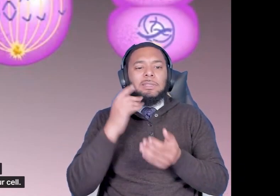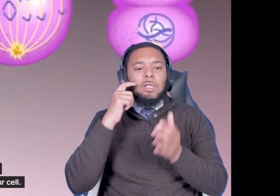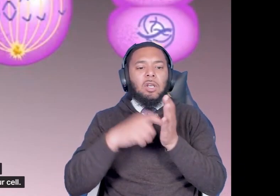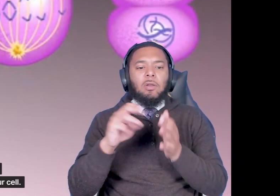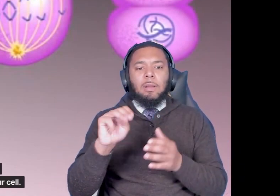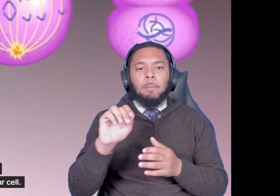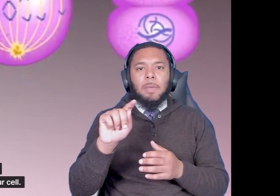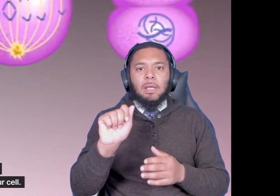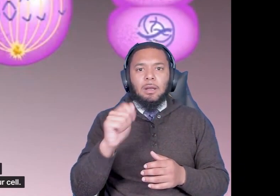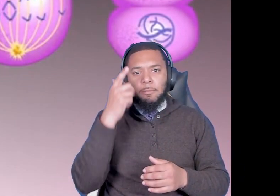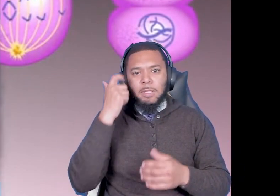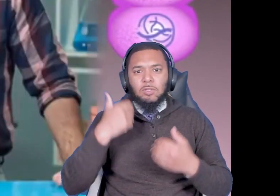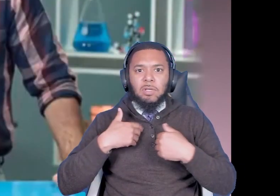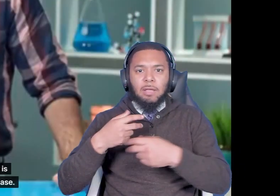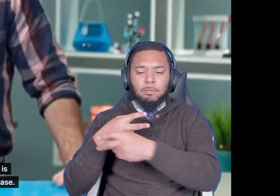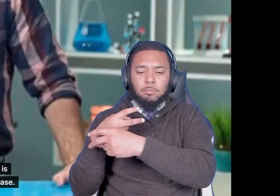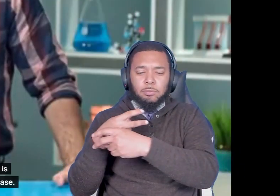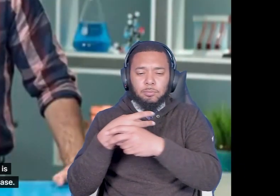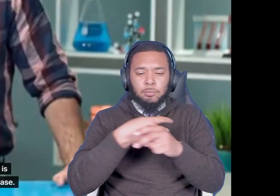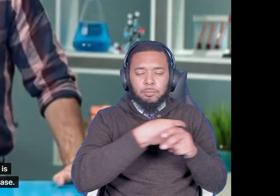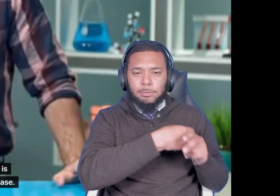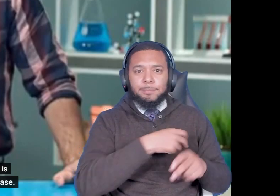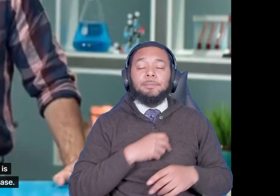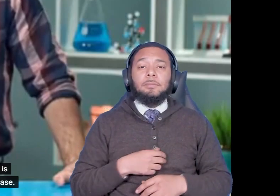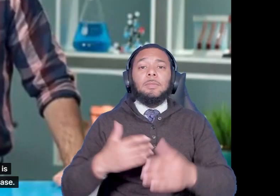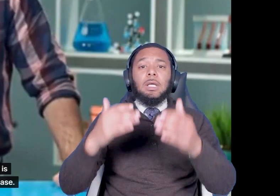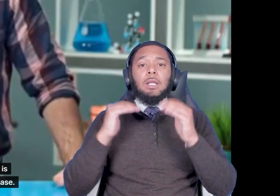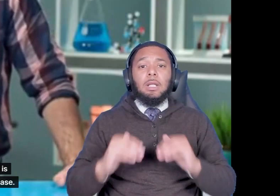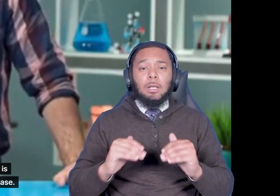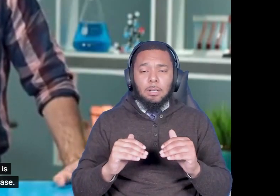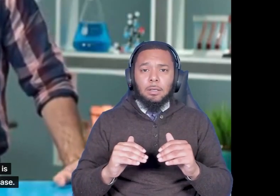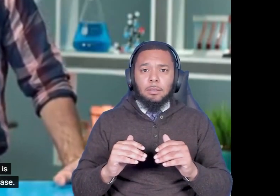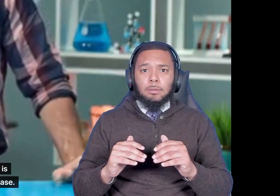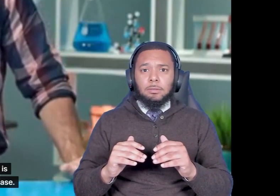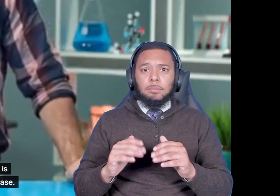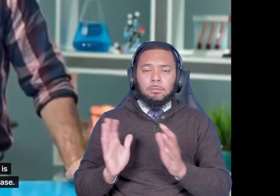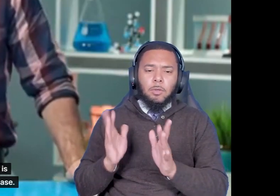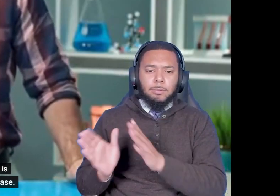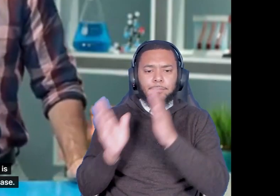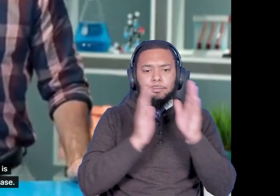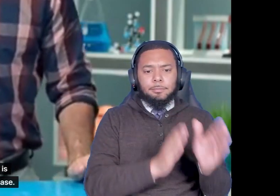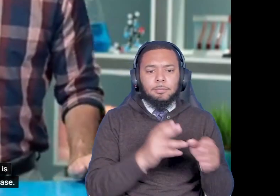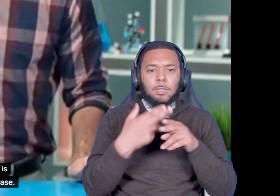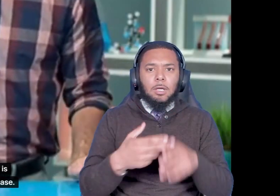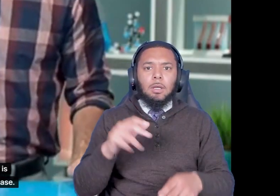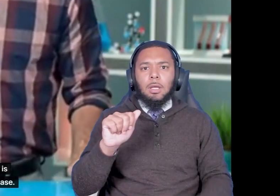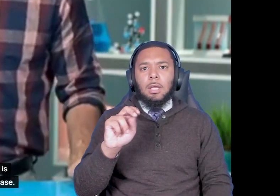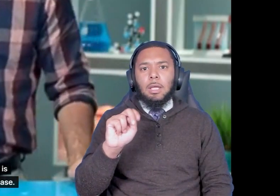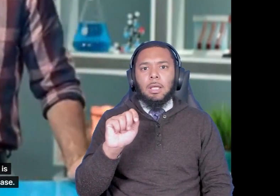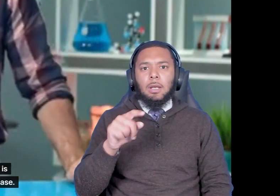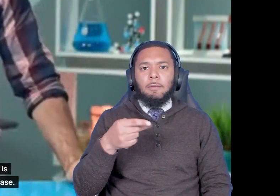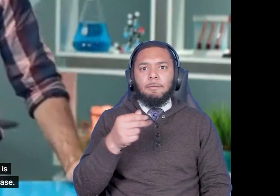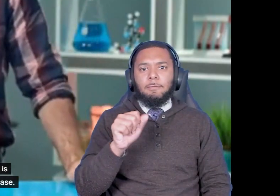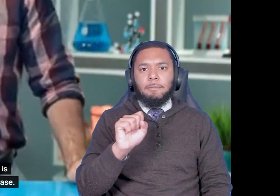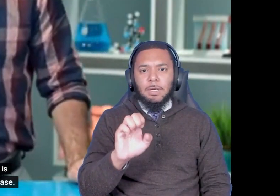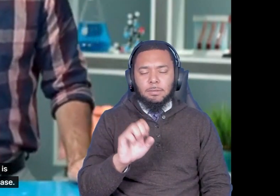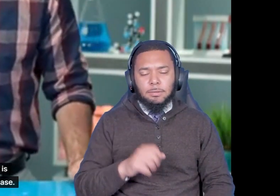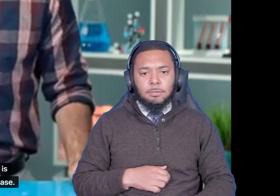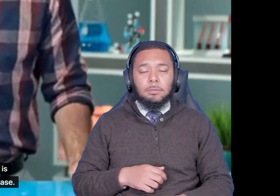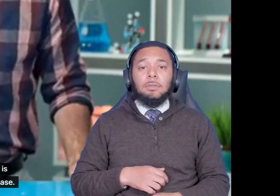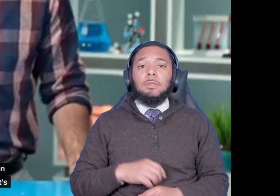chromosomes along the middle of your cell. The next phase that we move into is referred to as anaphase.